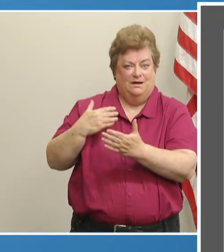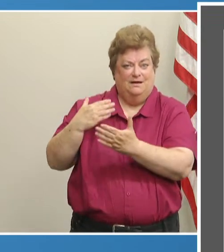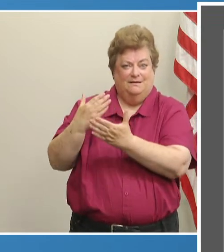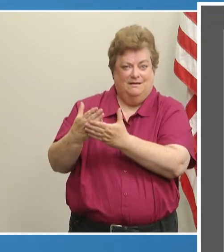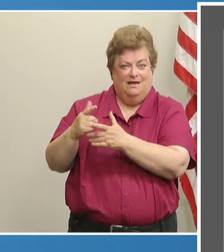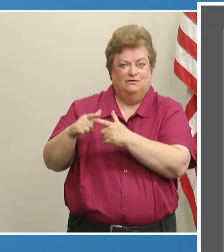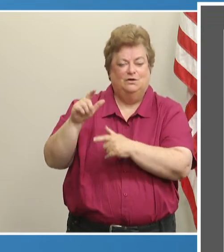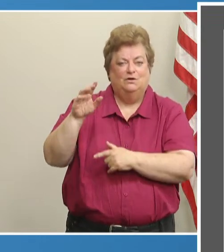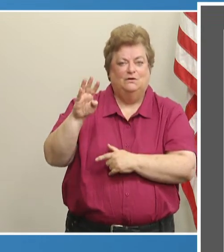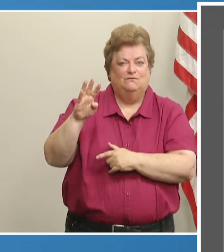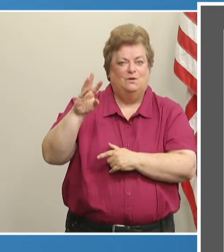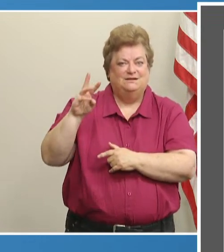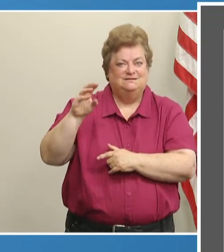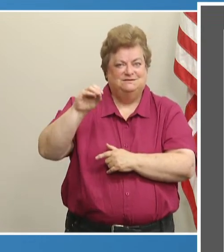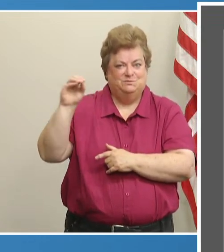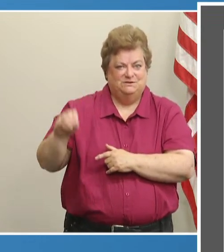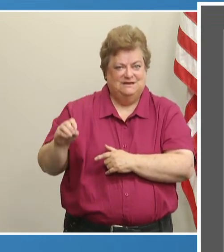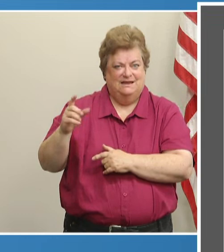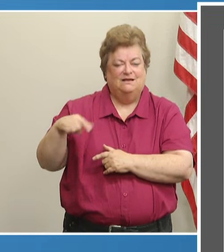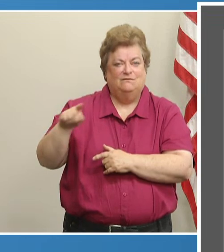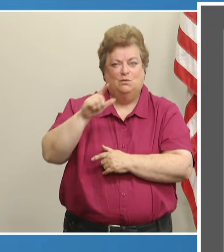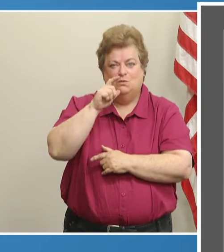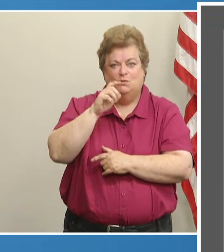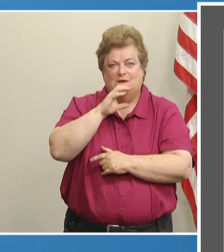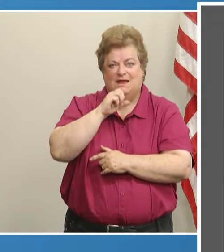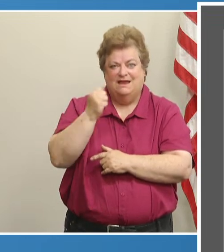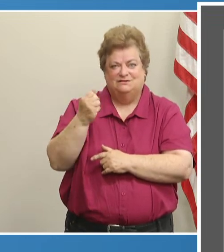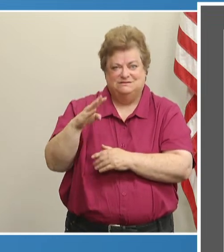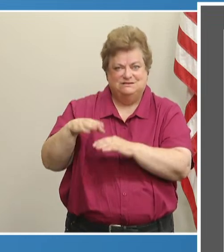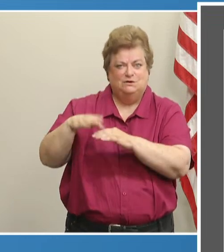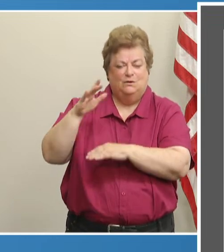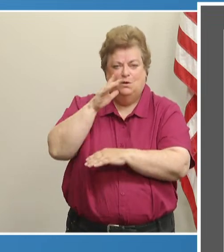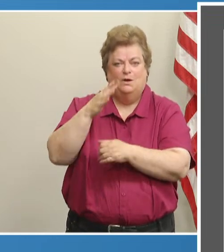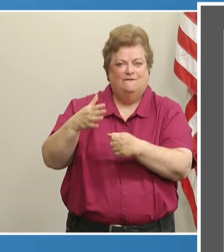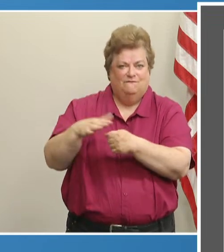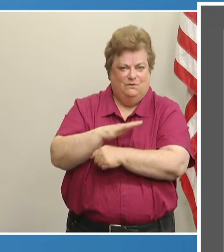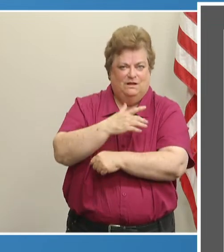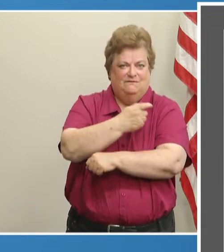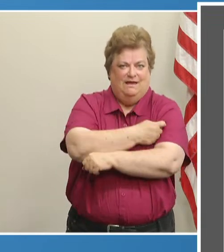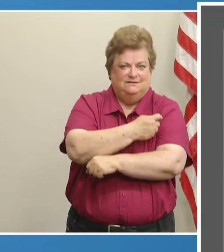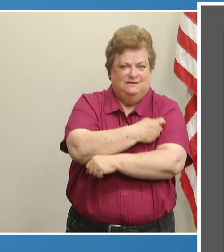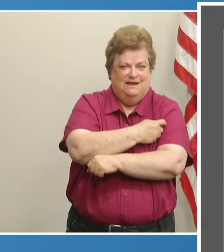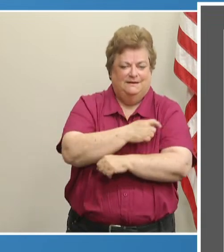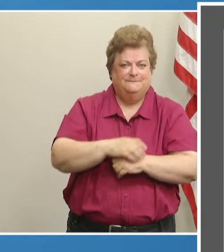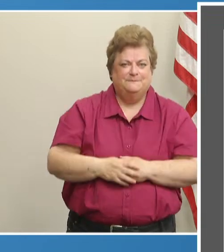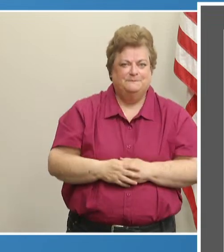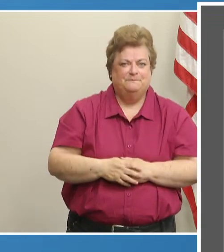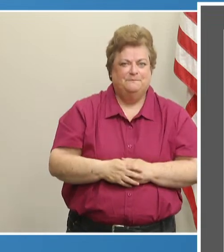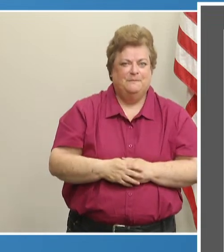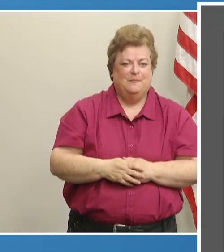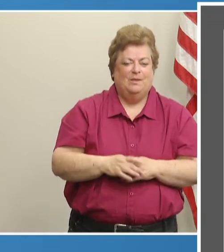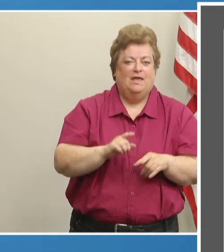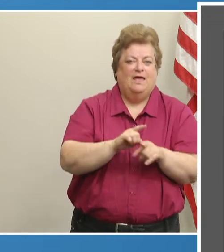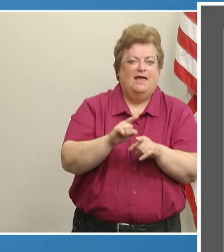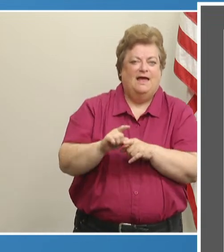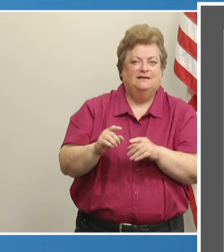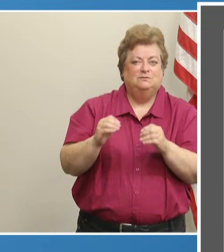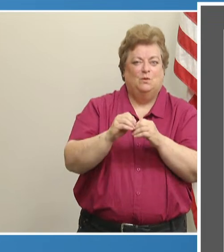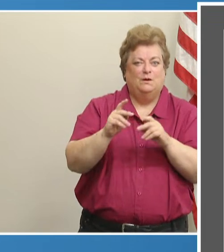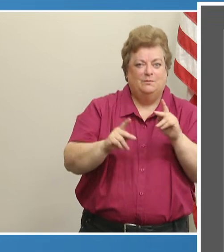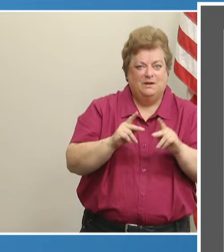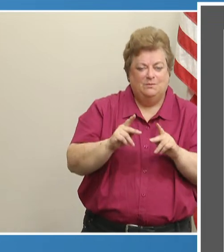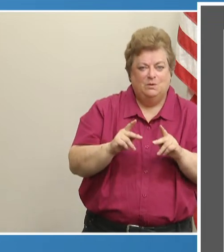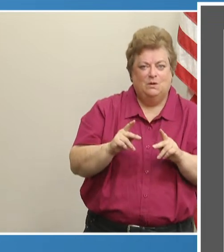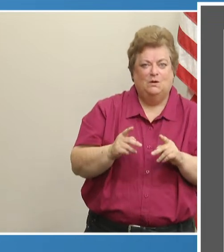over 46% of those 16 and older that are fully vaccinated. As more people return